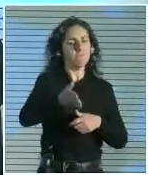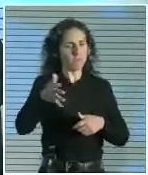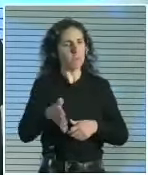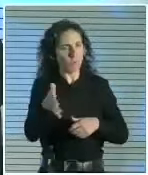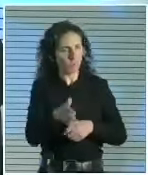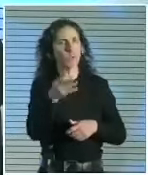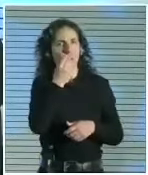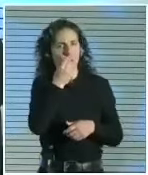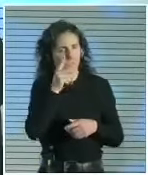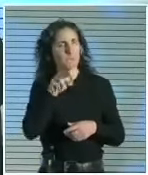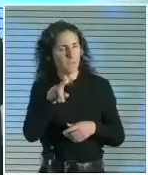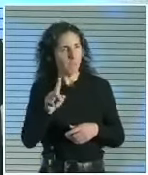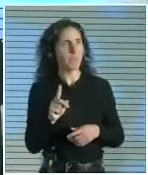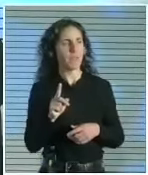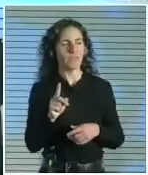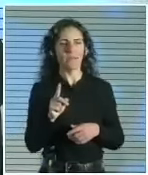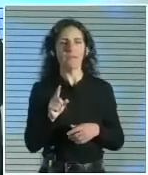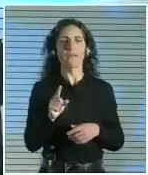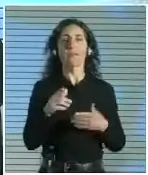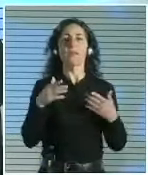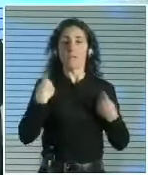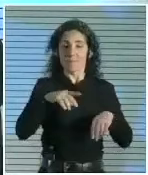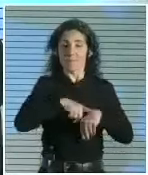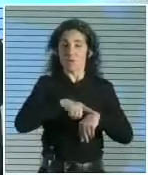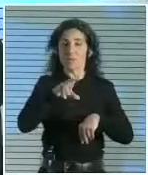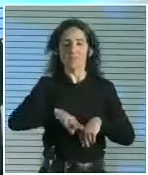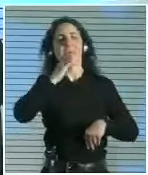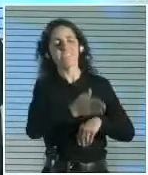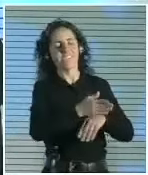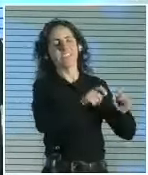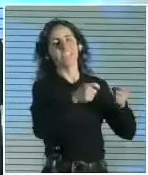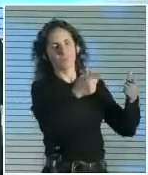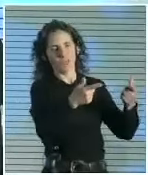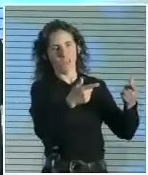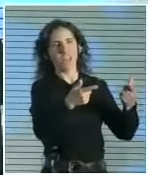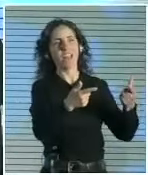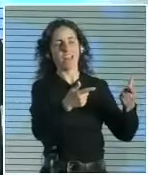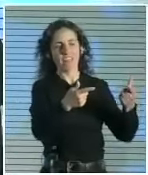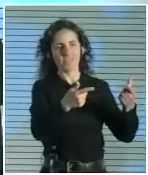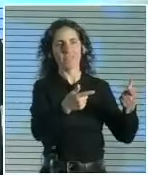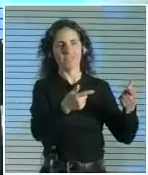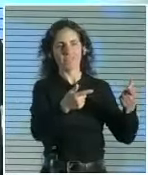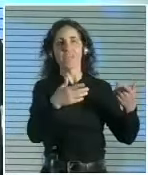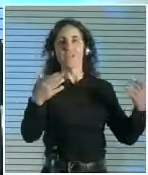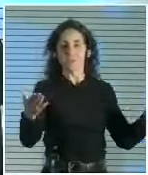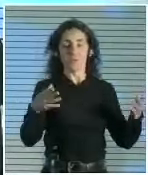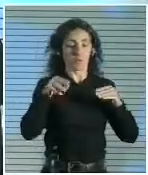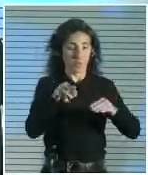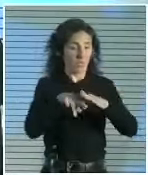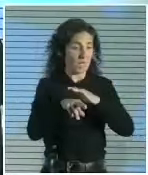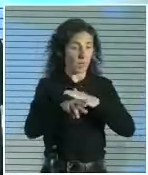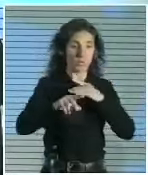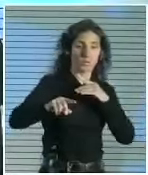and nature around the world. The production of food uses more resources than any other system. It uses more